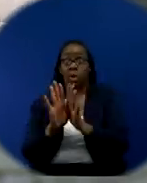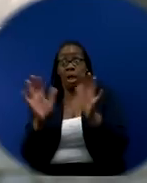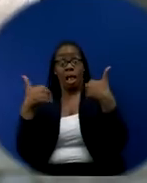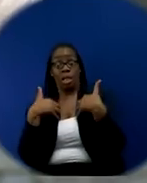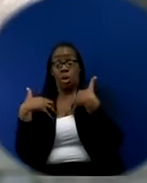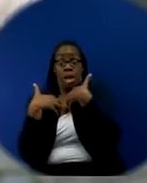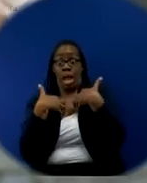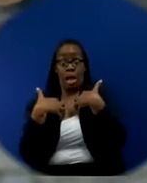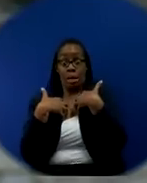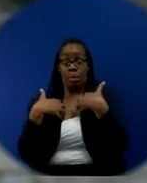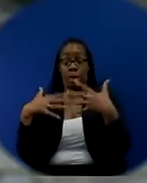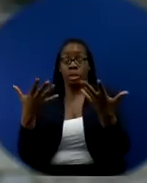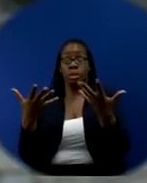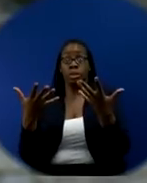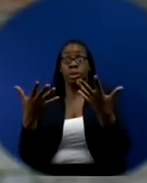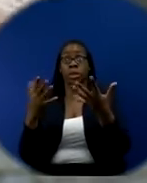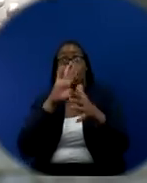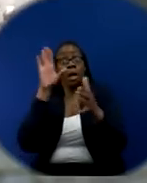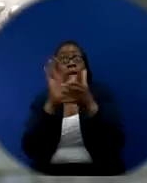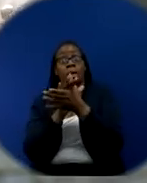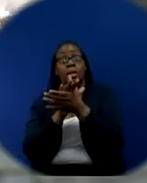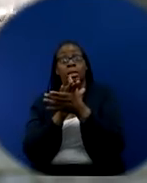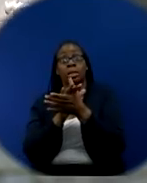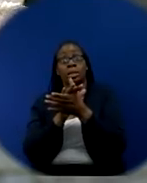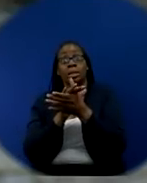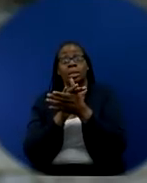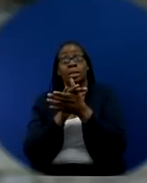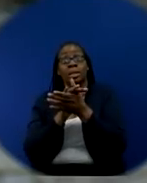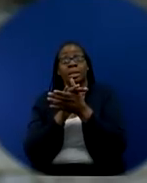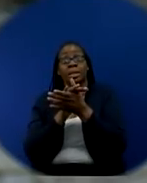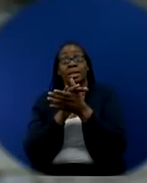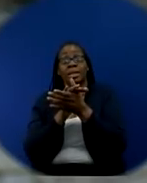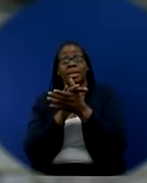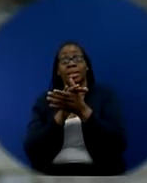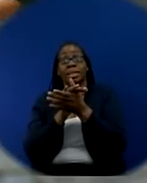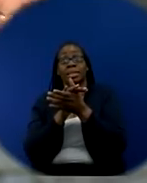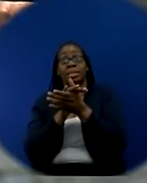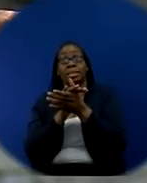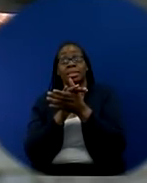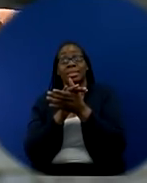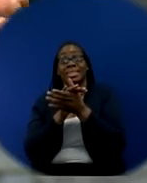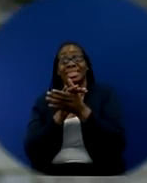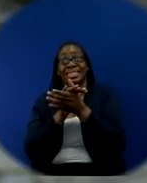oxen, you want to go test them out. If you got married, you want to go and be married.